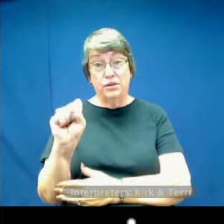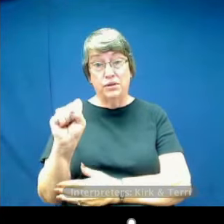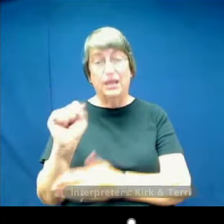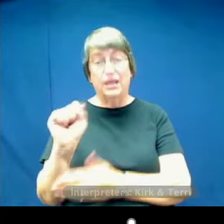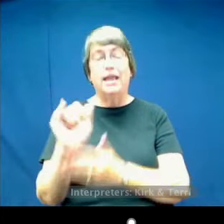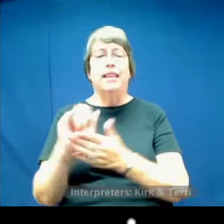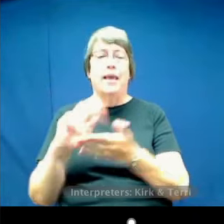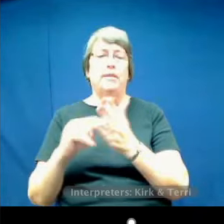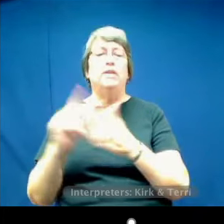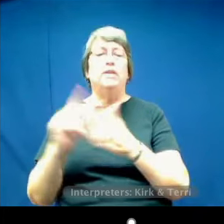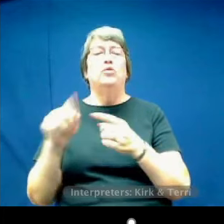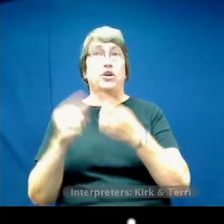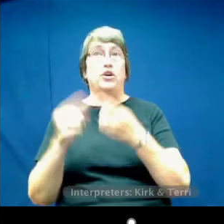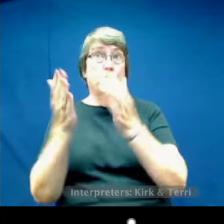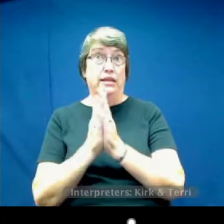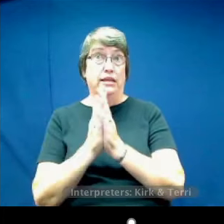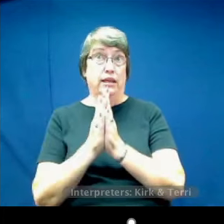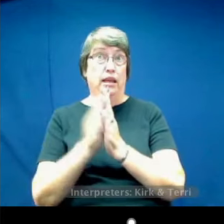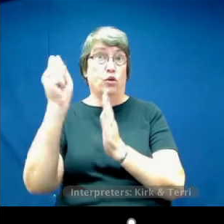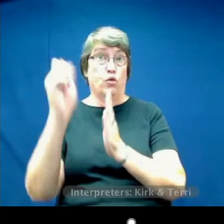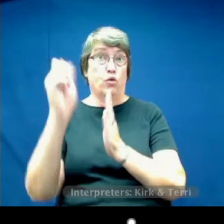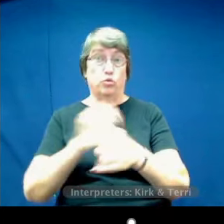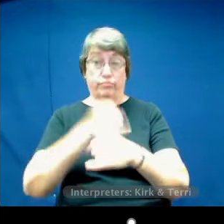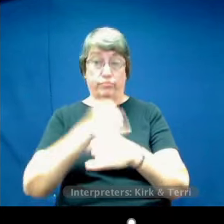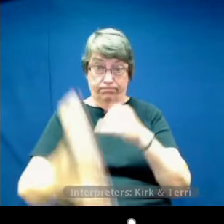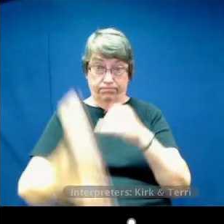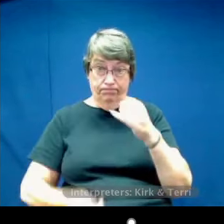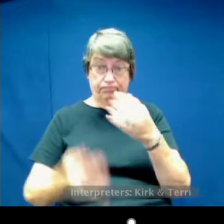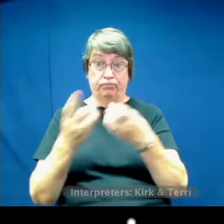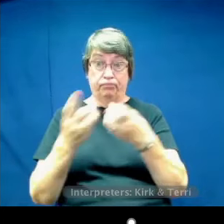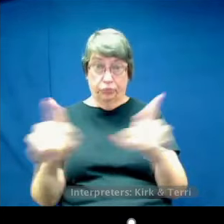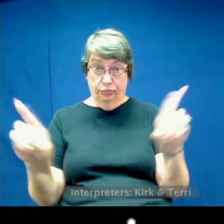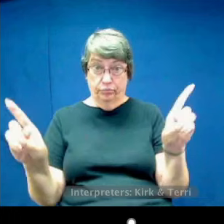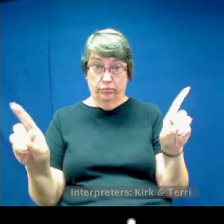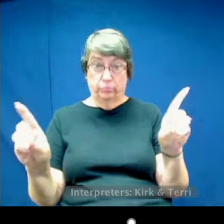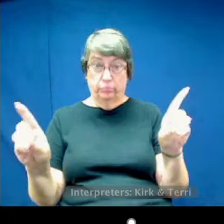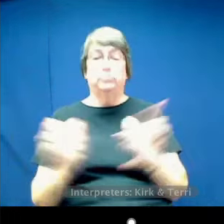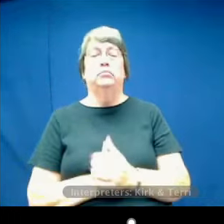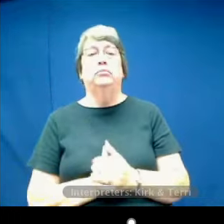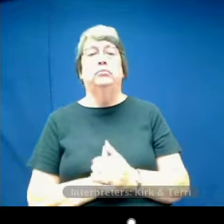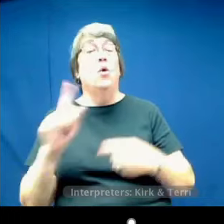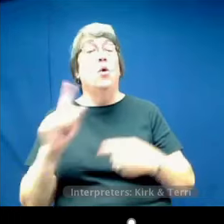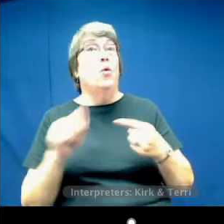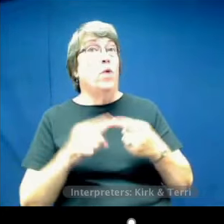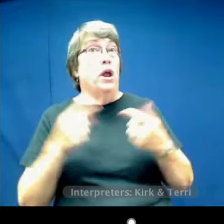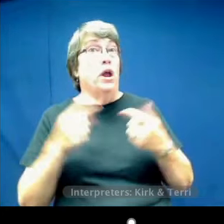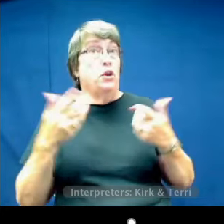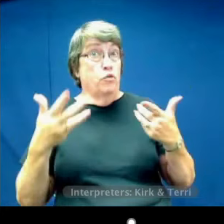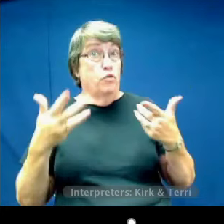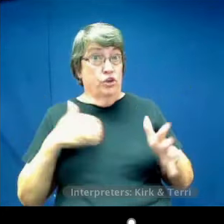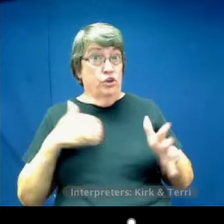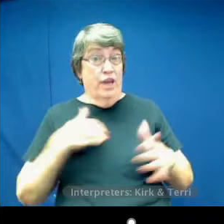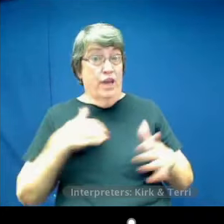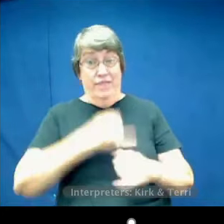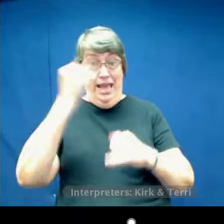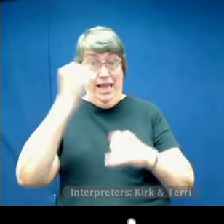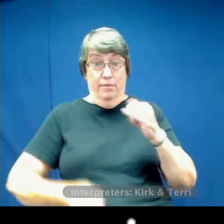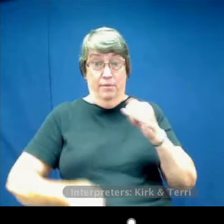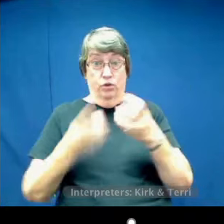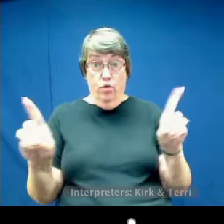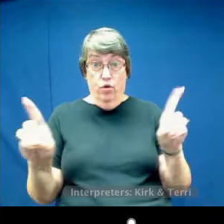Once that's done, in other words, once an absolute divorce has been granted, the court's no longer involved except with